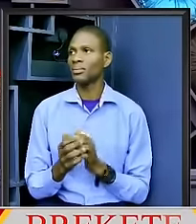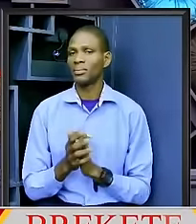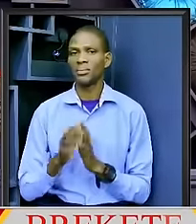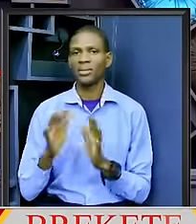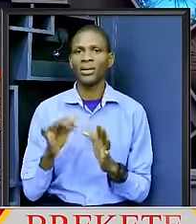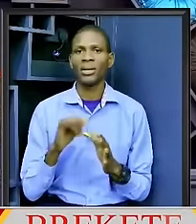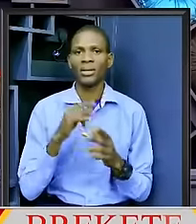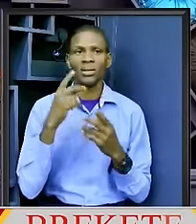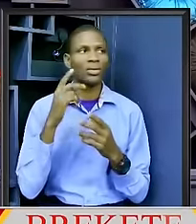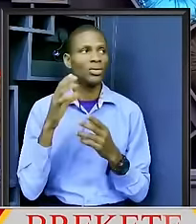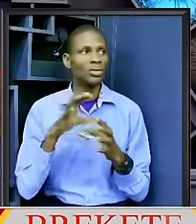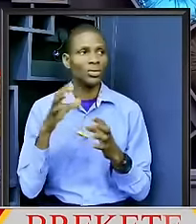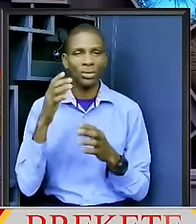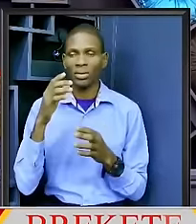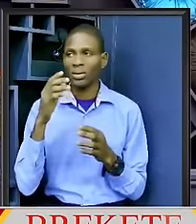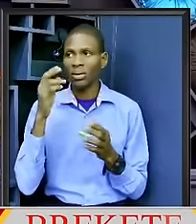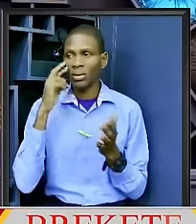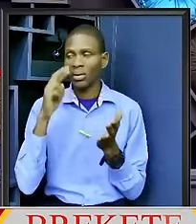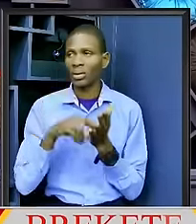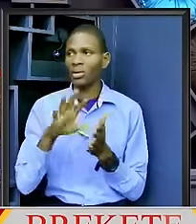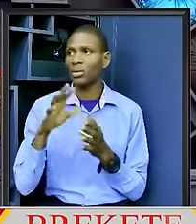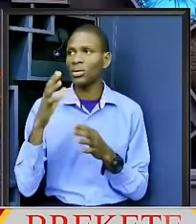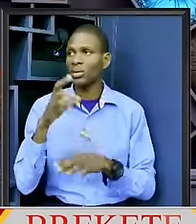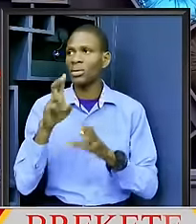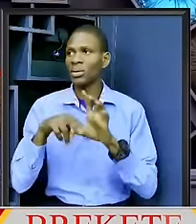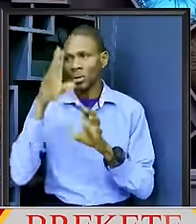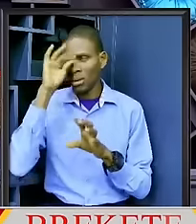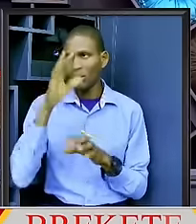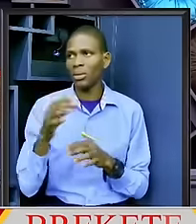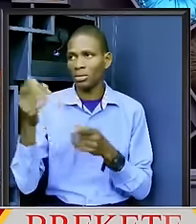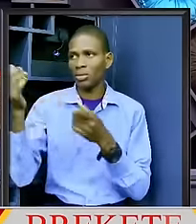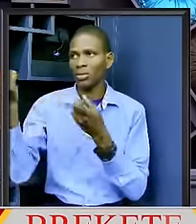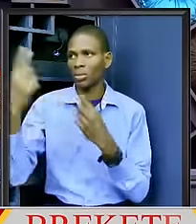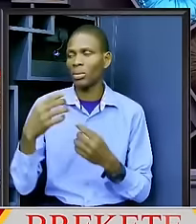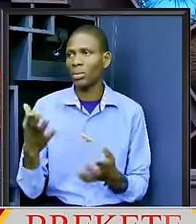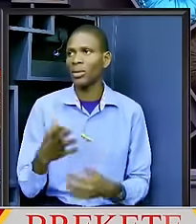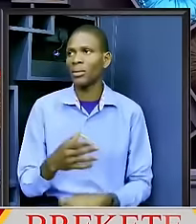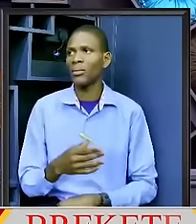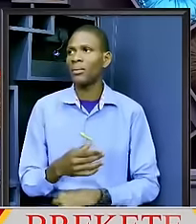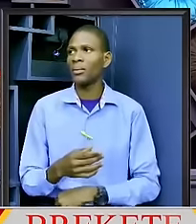Okay, yes, I've seen him now. Please come on in, chairman.